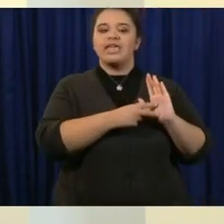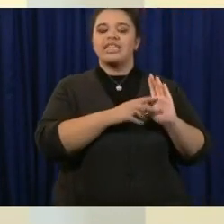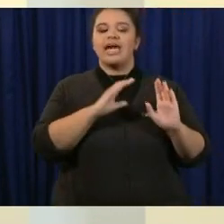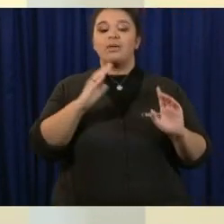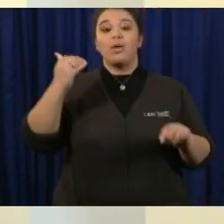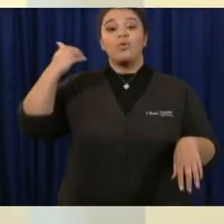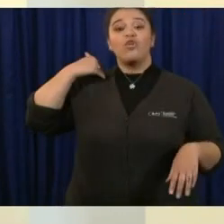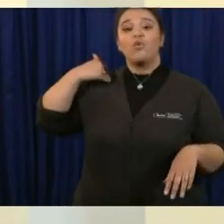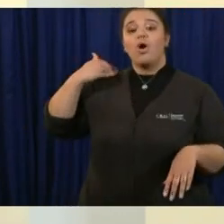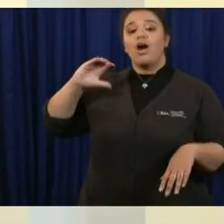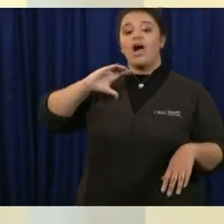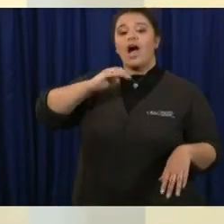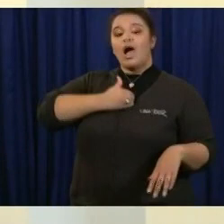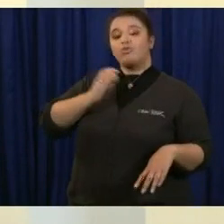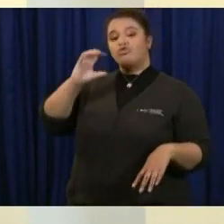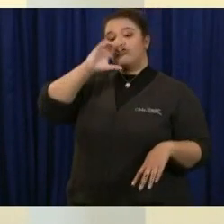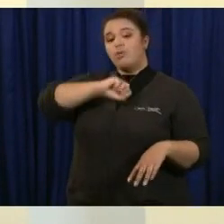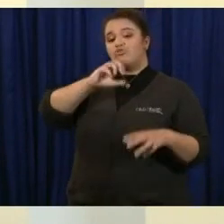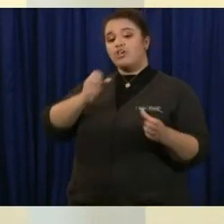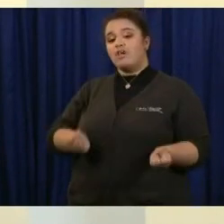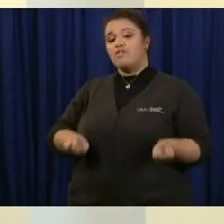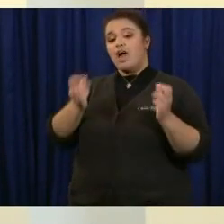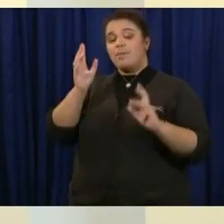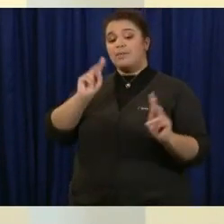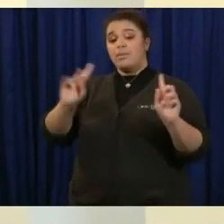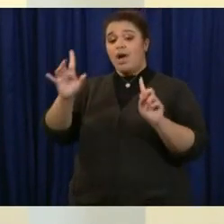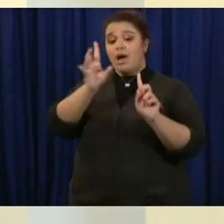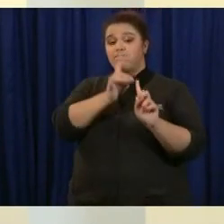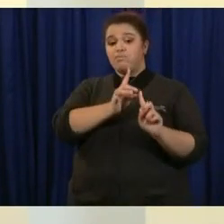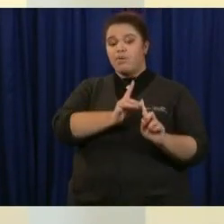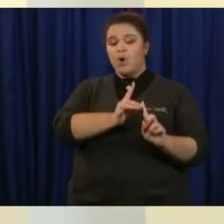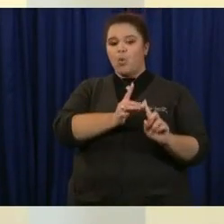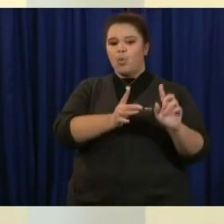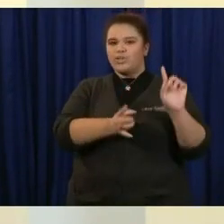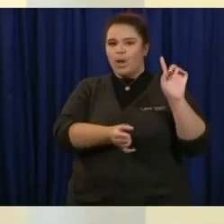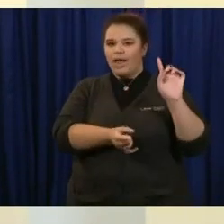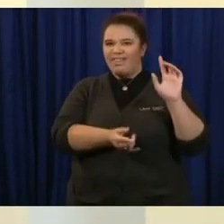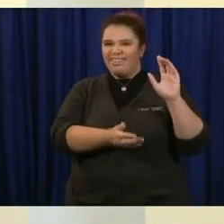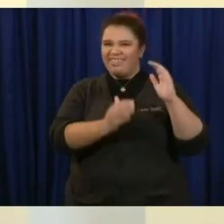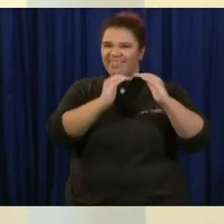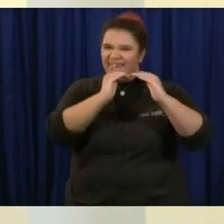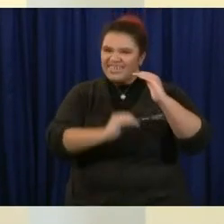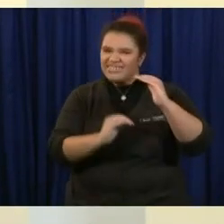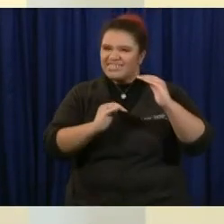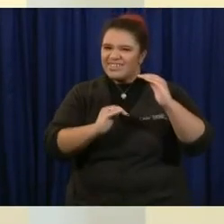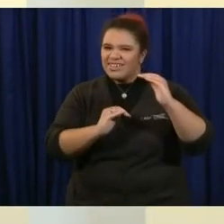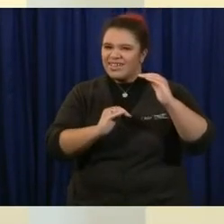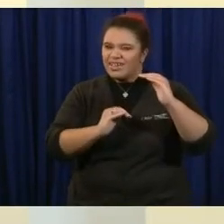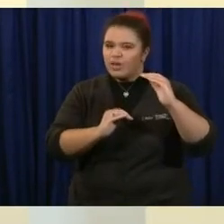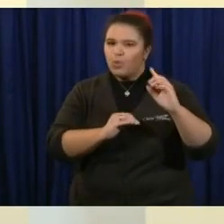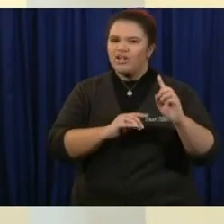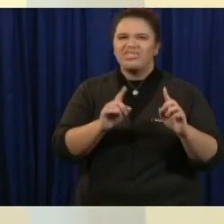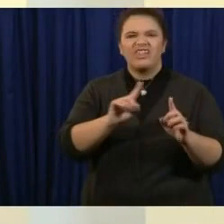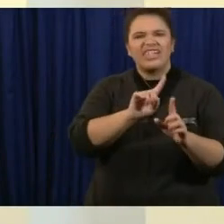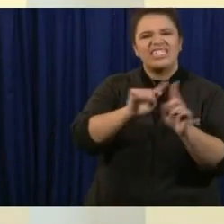originally thought, or if there's a different reason for something like that.